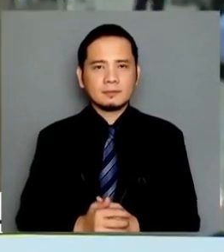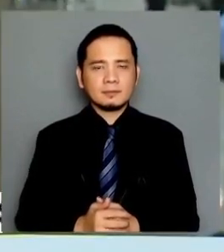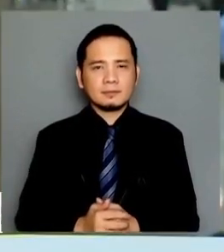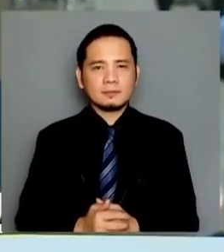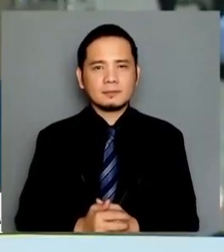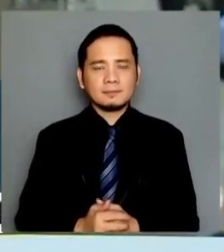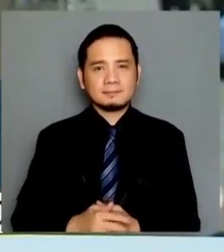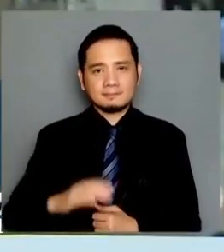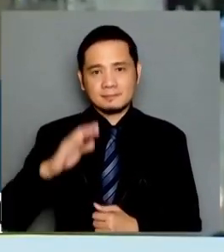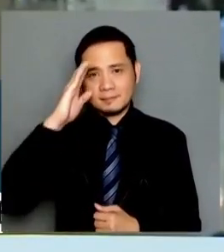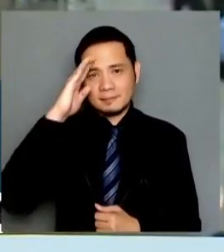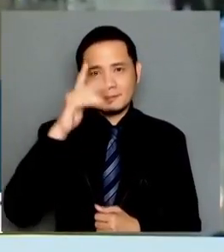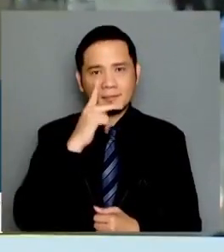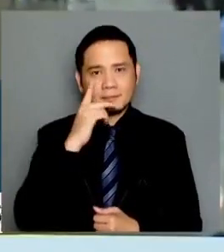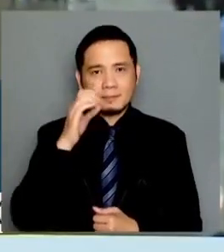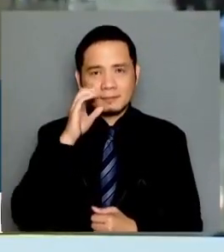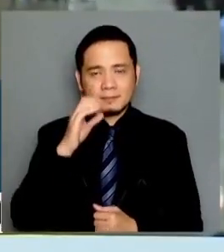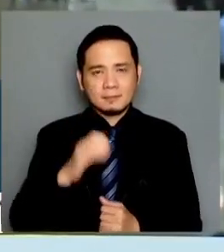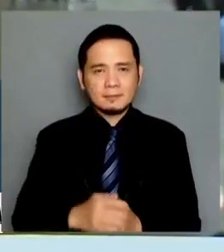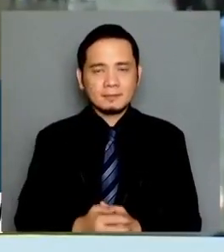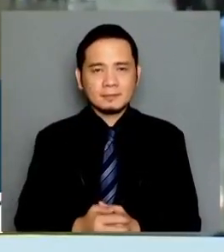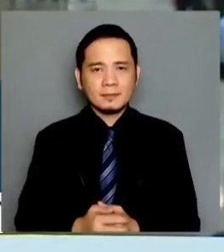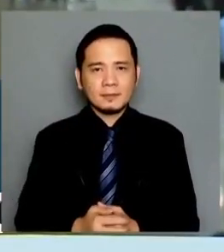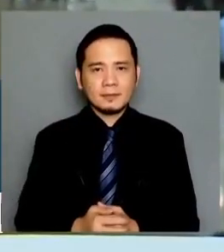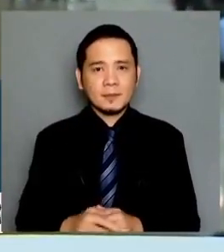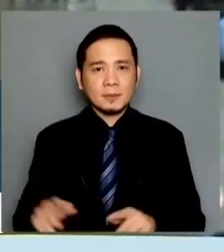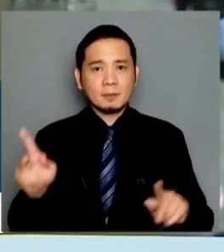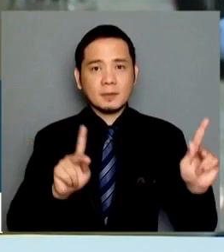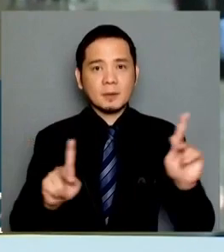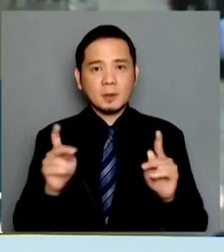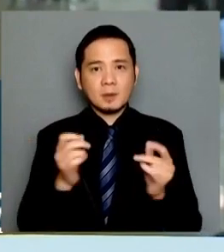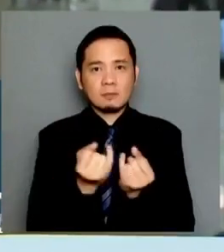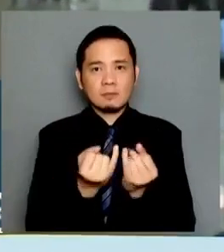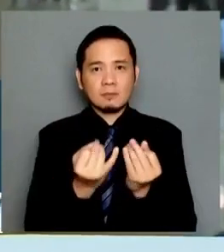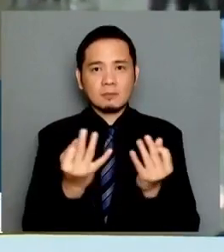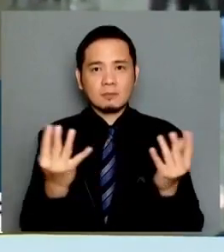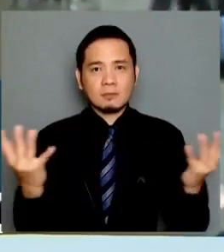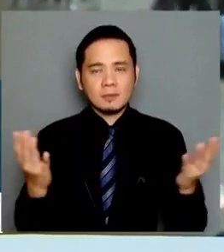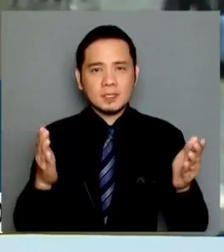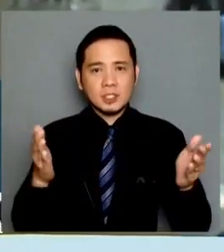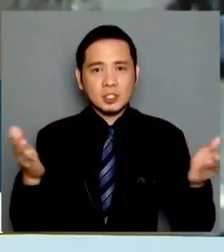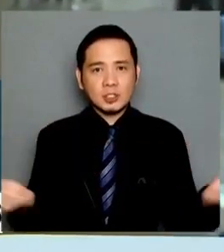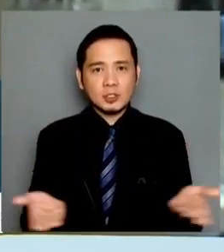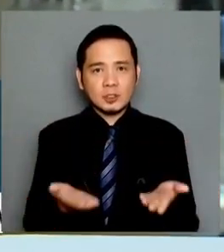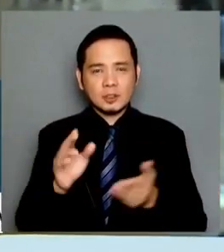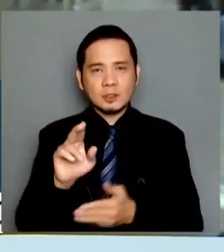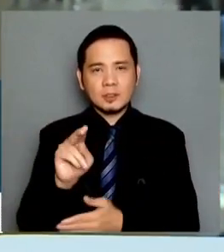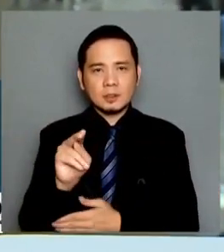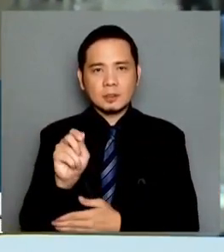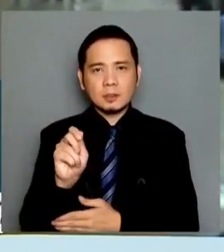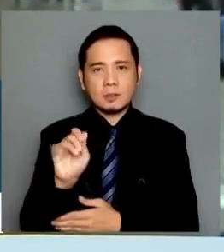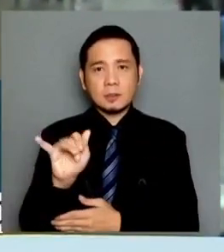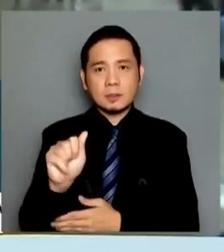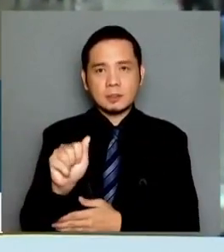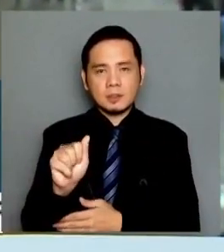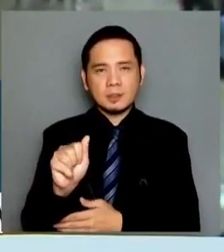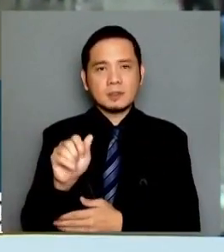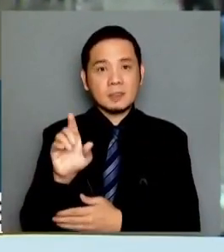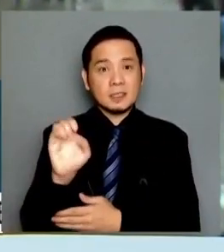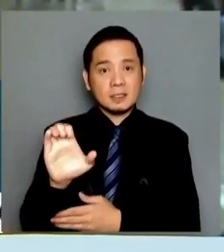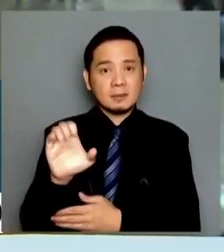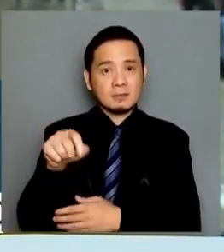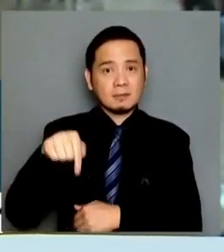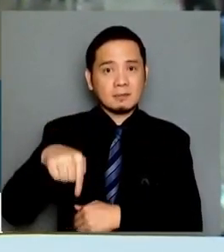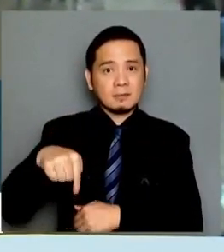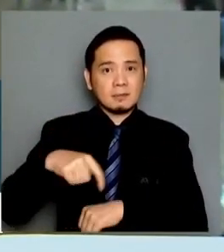Hi, Carmina. The volume of domestic passengers here at the Ninoy Aquino International Airport this December has